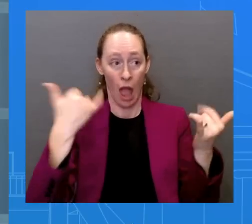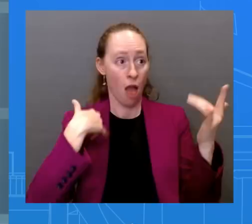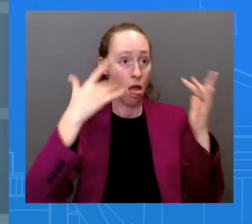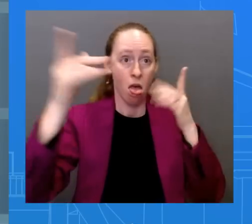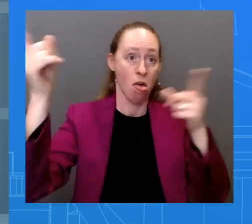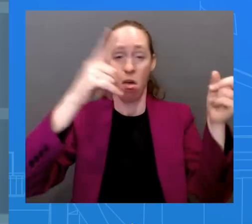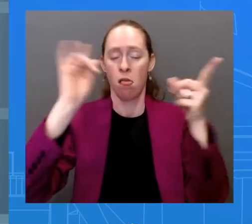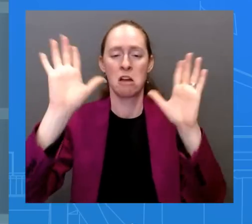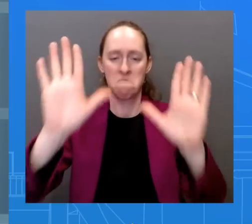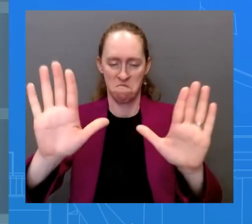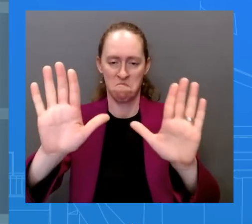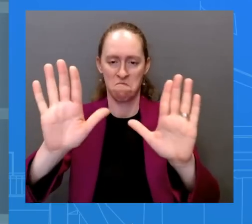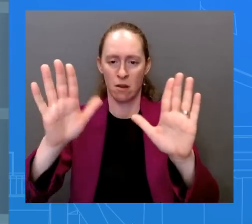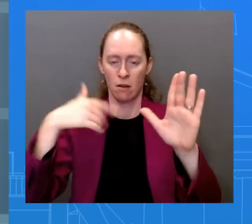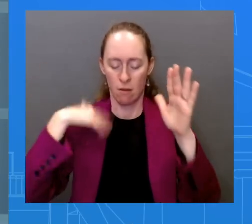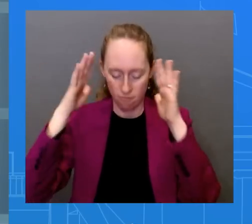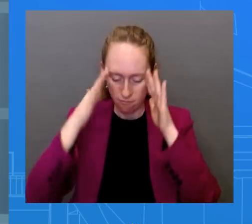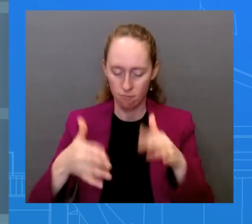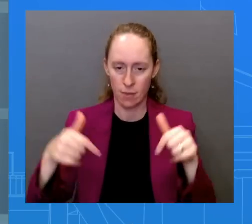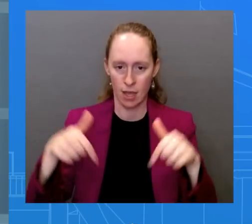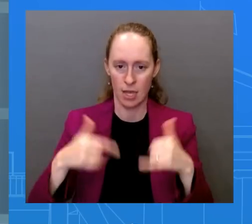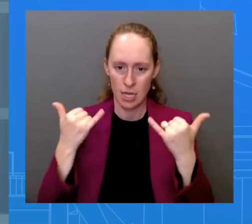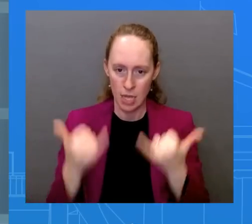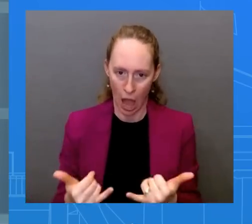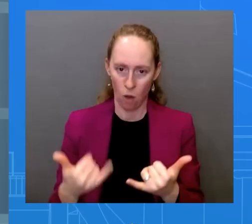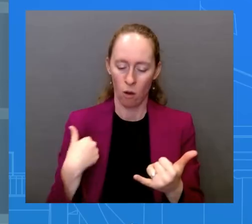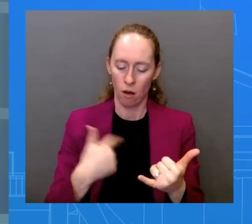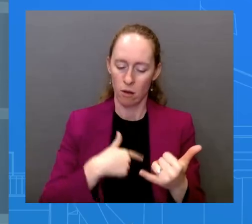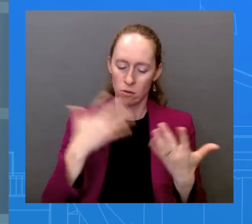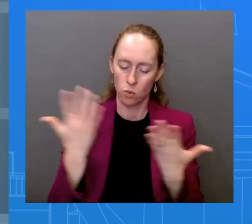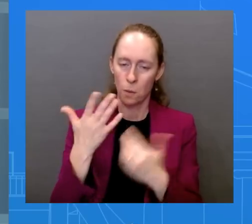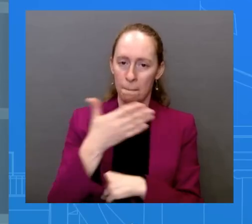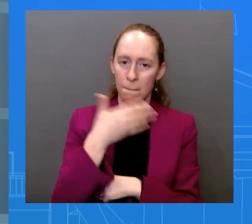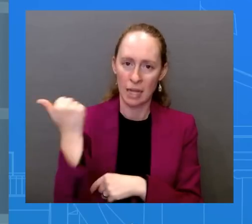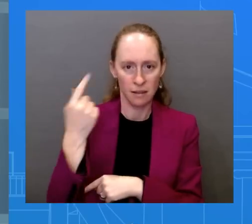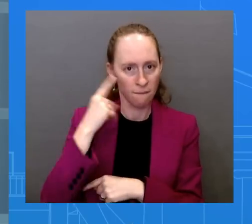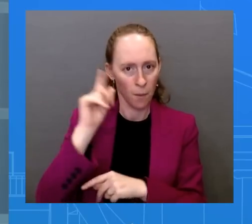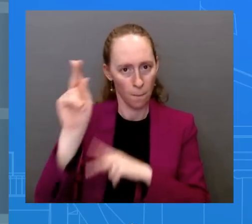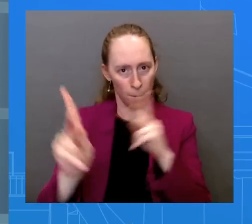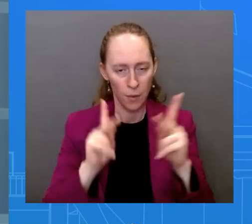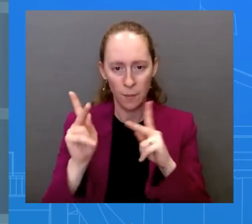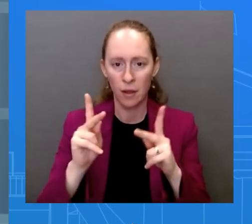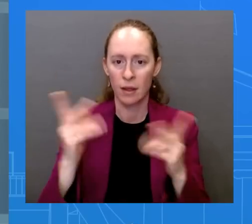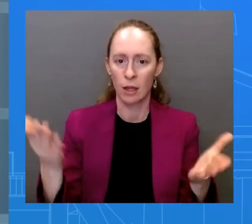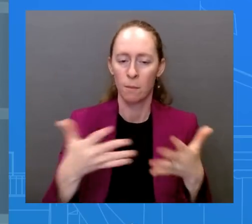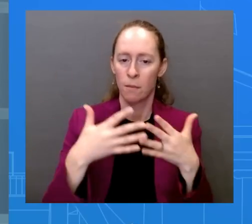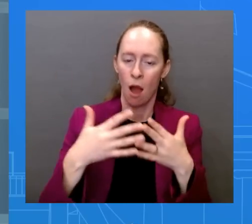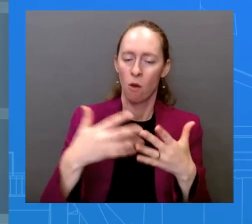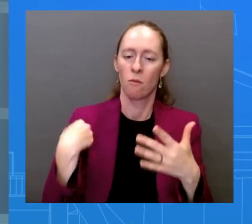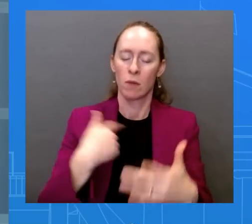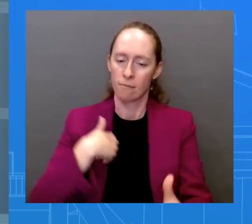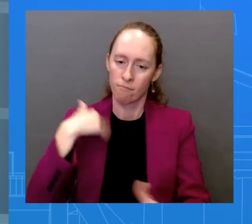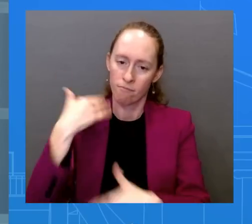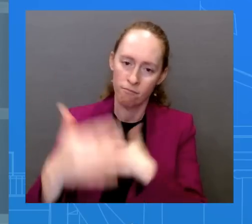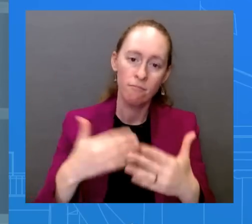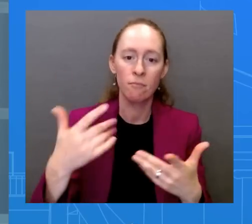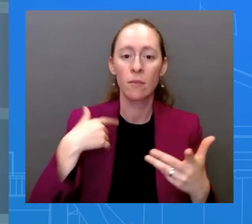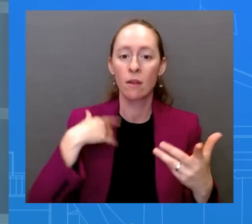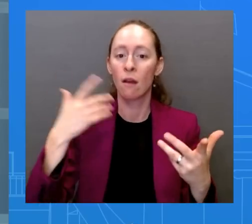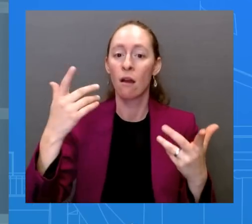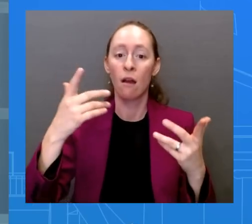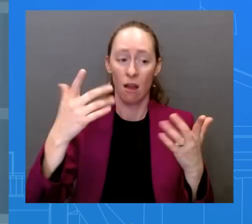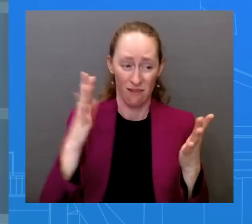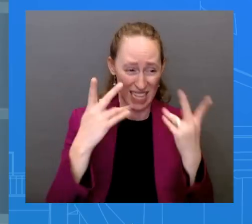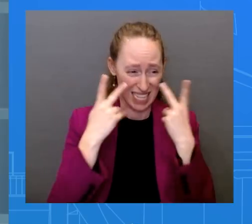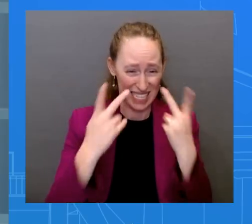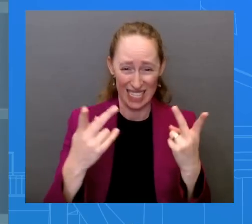able to make for the American people. You all saw it. You all reported on it. When you think about the CHIPS Act, you heard me talk a couple times already about the Inflation Reduction